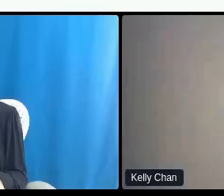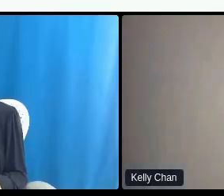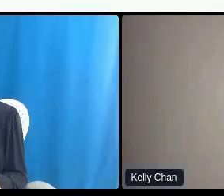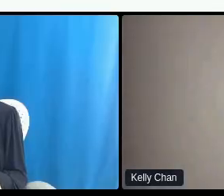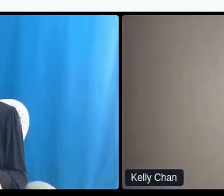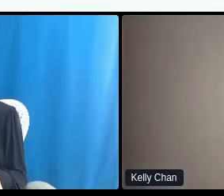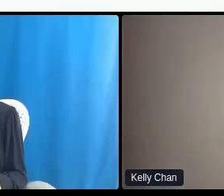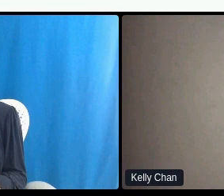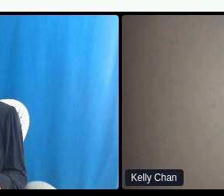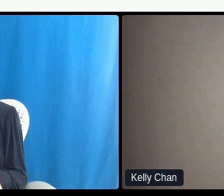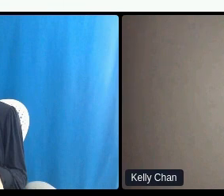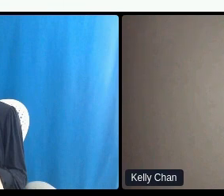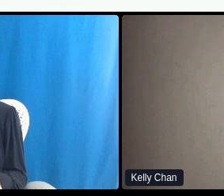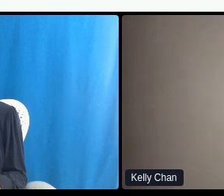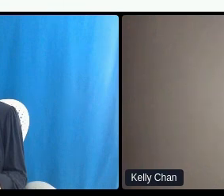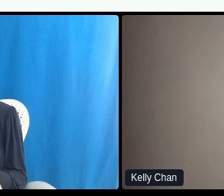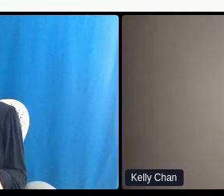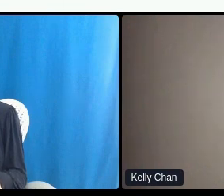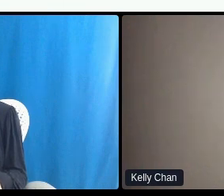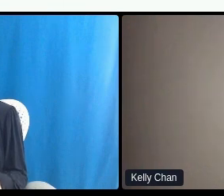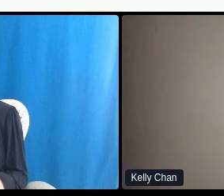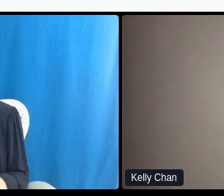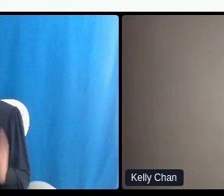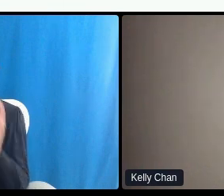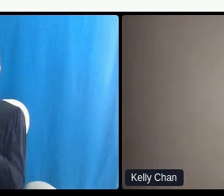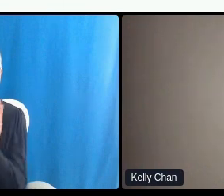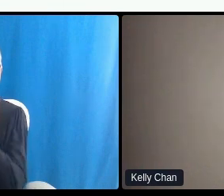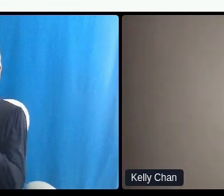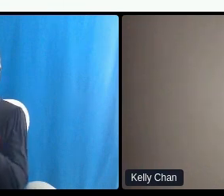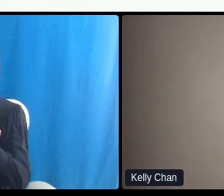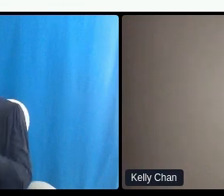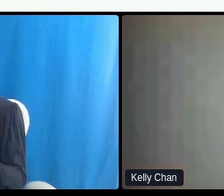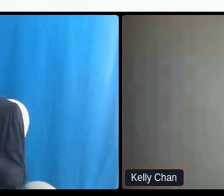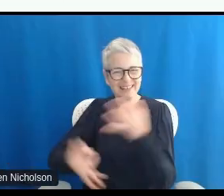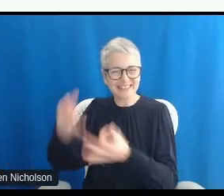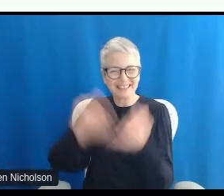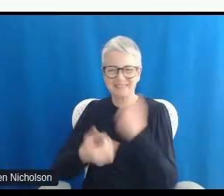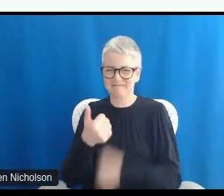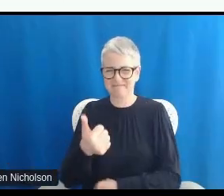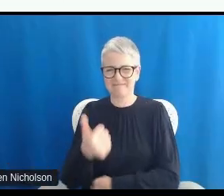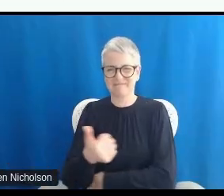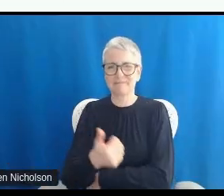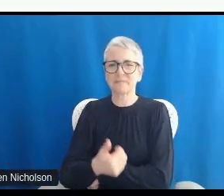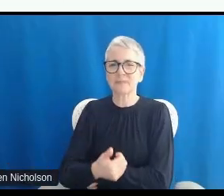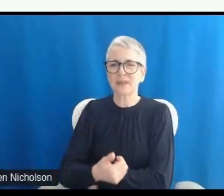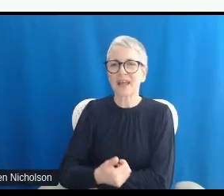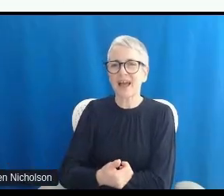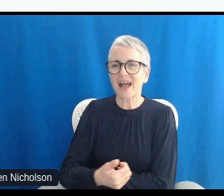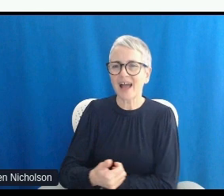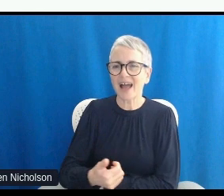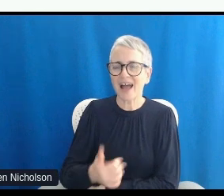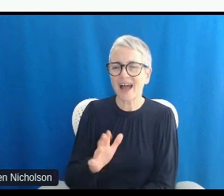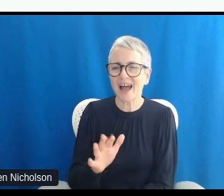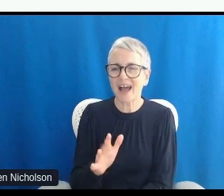We've had quite a few questions come in now. Okay, so